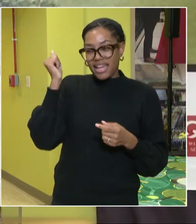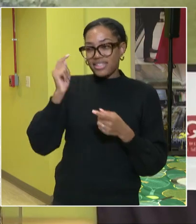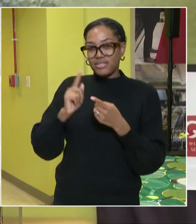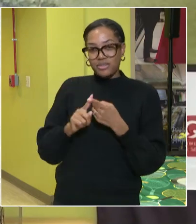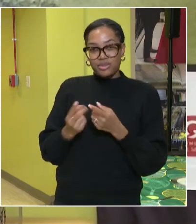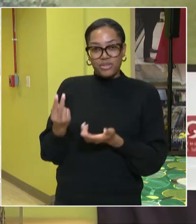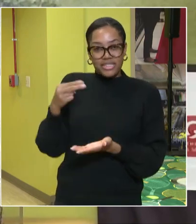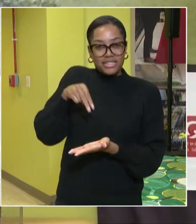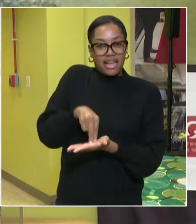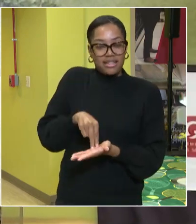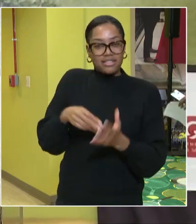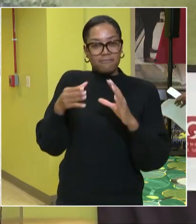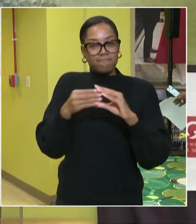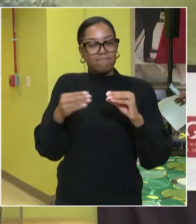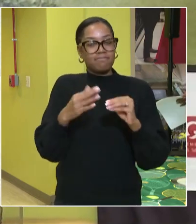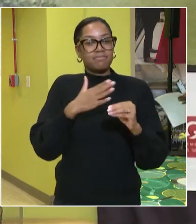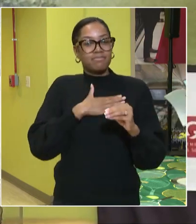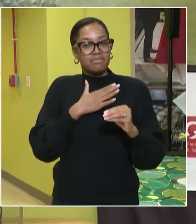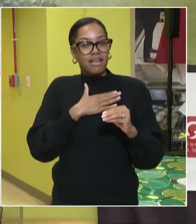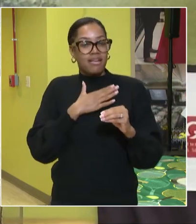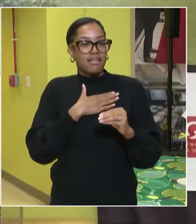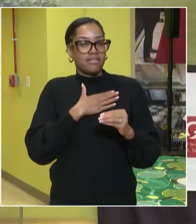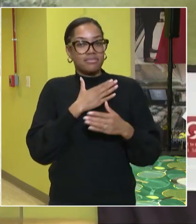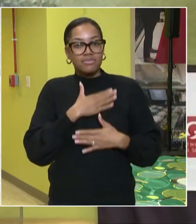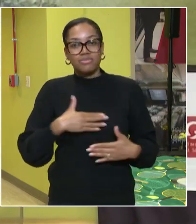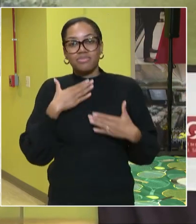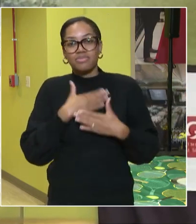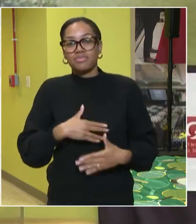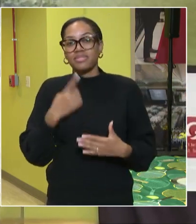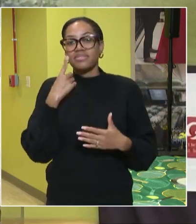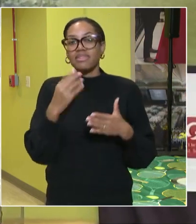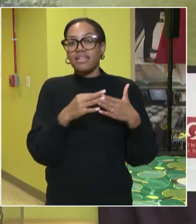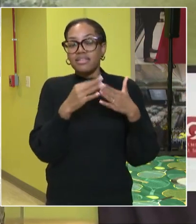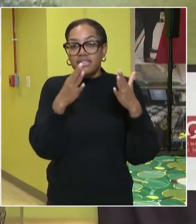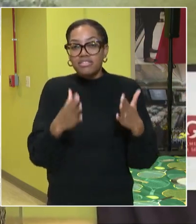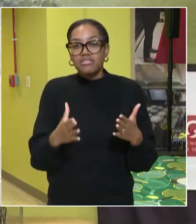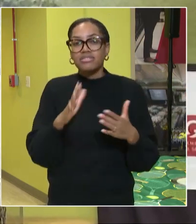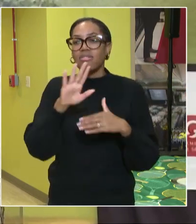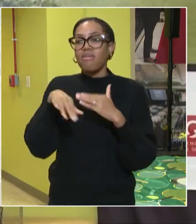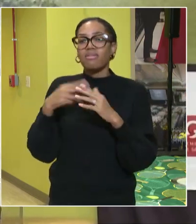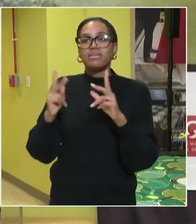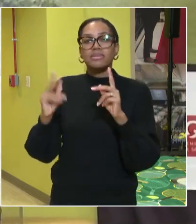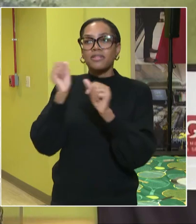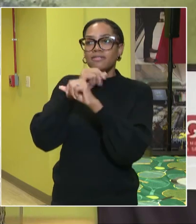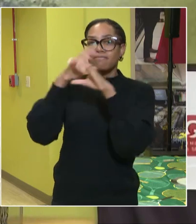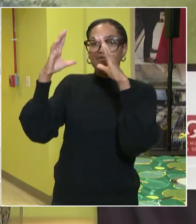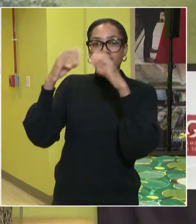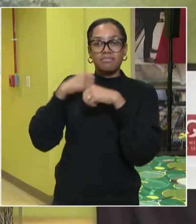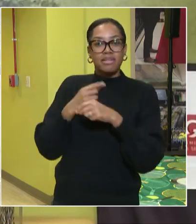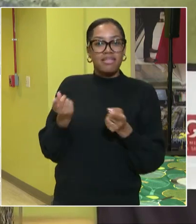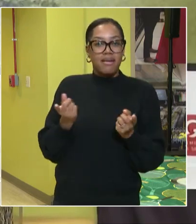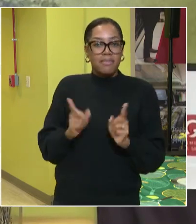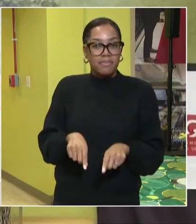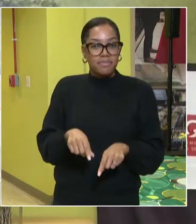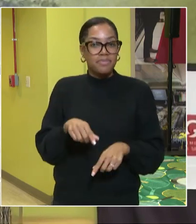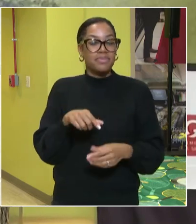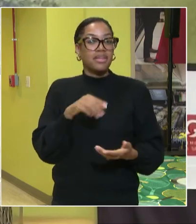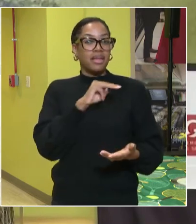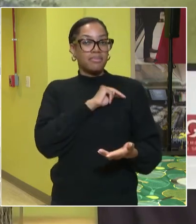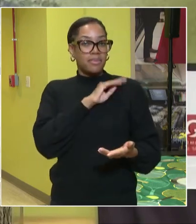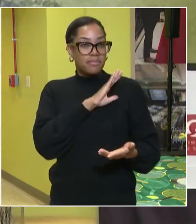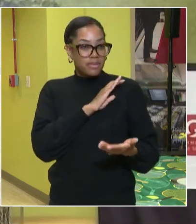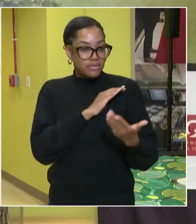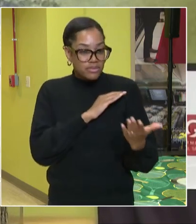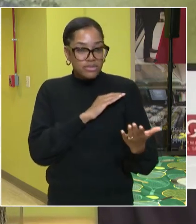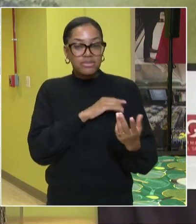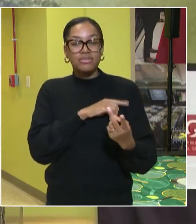my own gratitude for the leaders and visionaries who have made this day possible. Mayor Bowser,